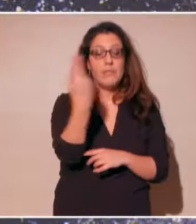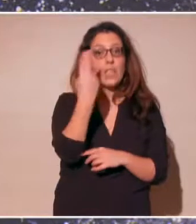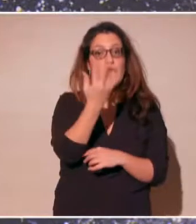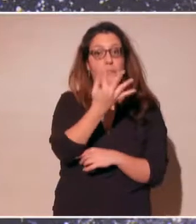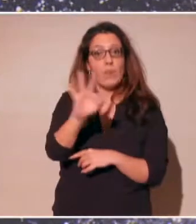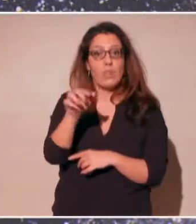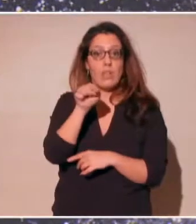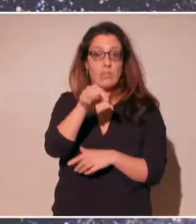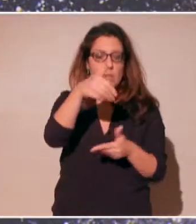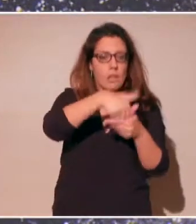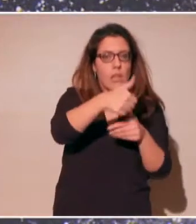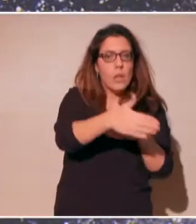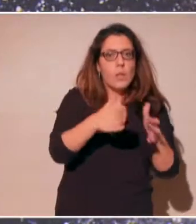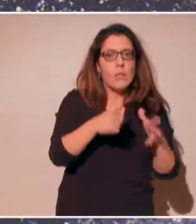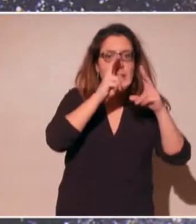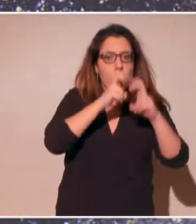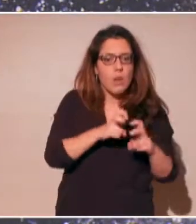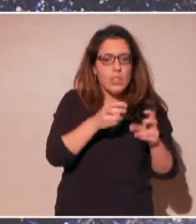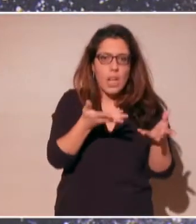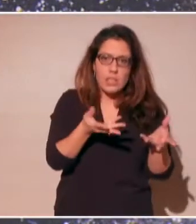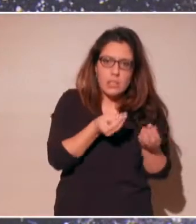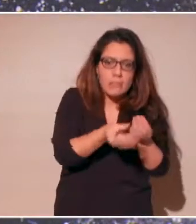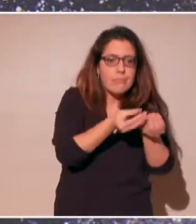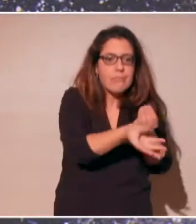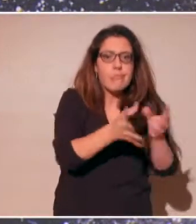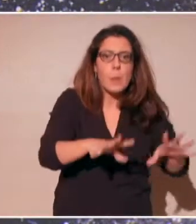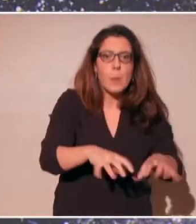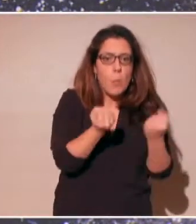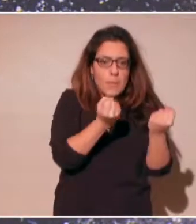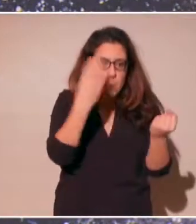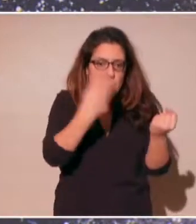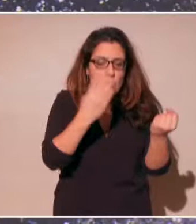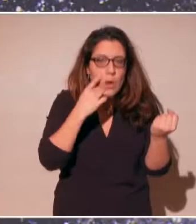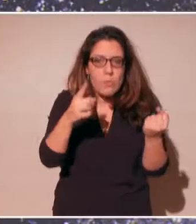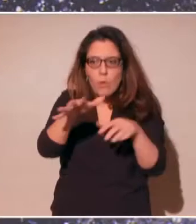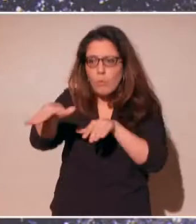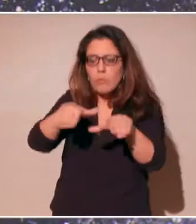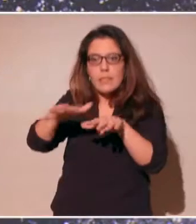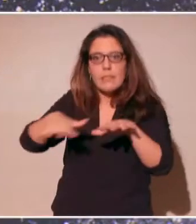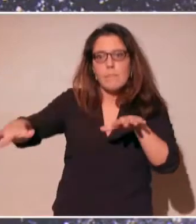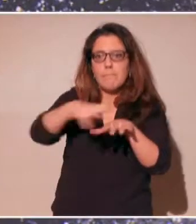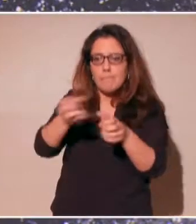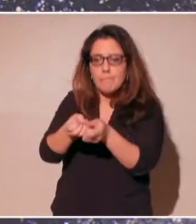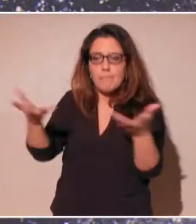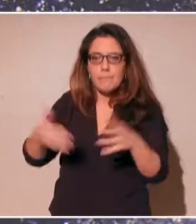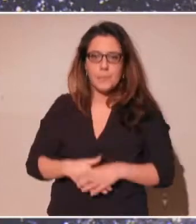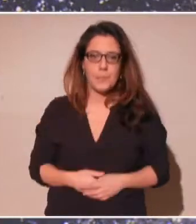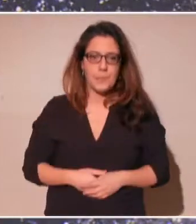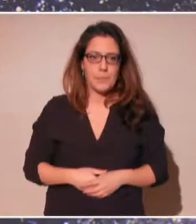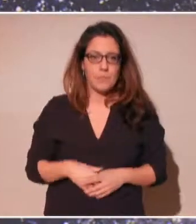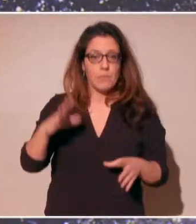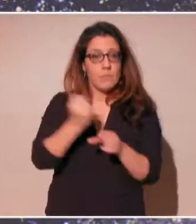universities continue to provide the right sort of support for the ecosystem to